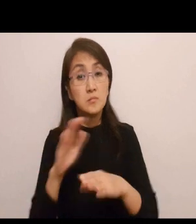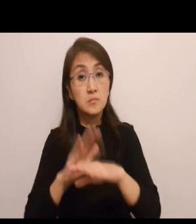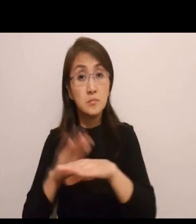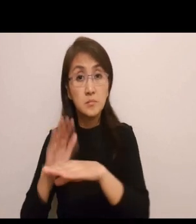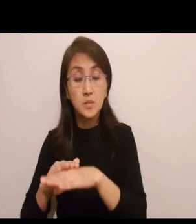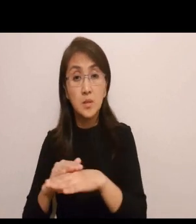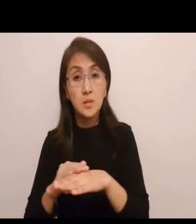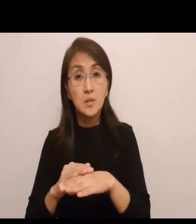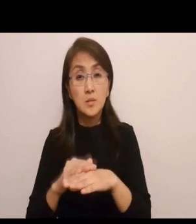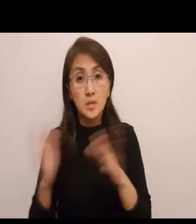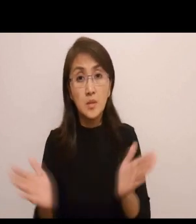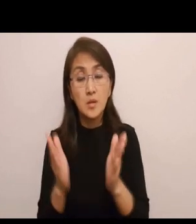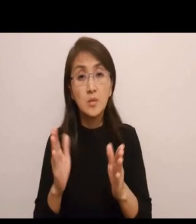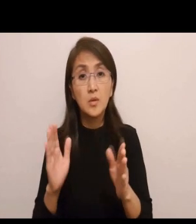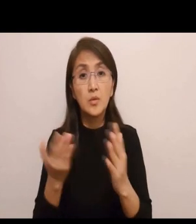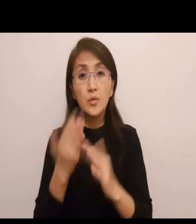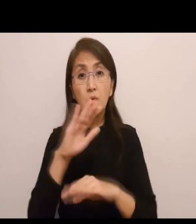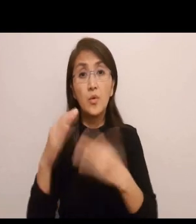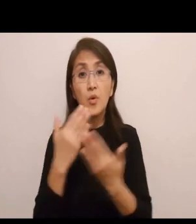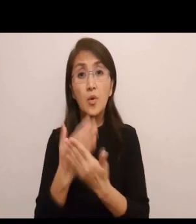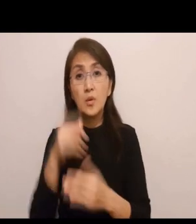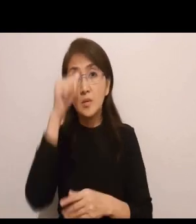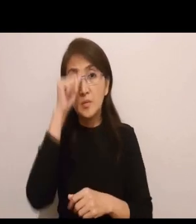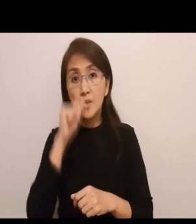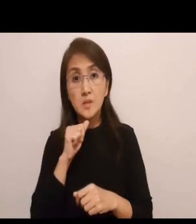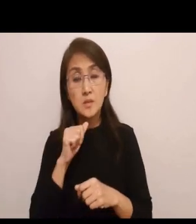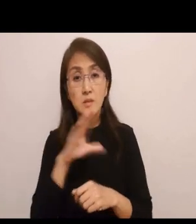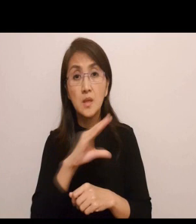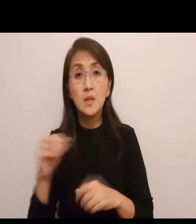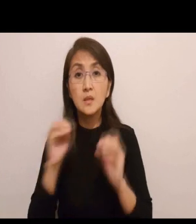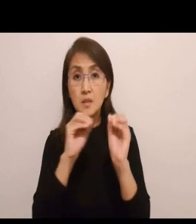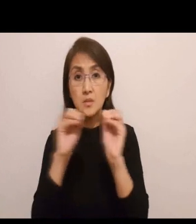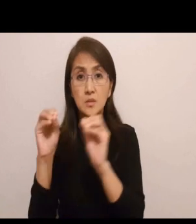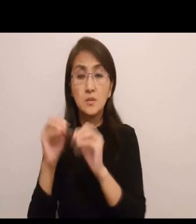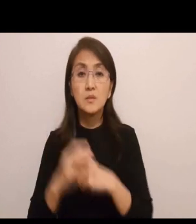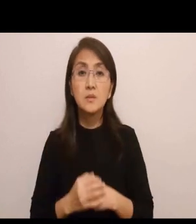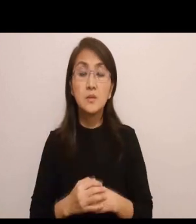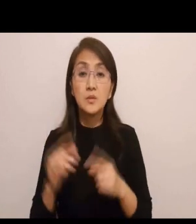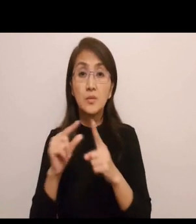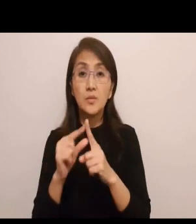inconvenient, convince, reprimand, encourage through all patience and teaching.